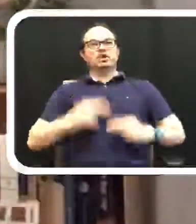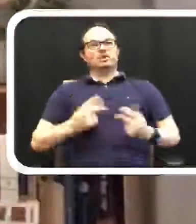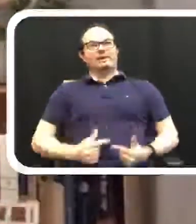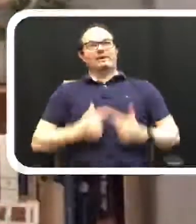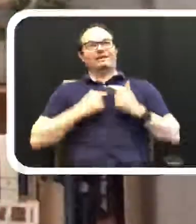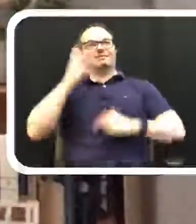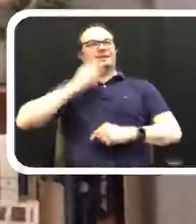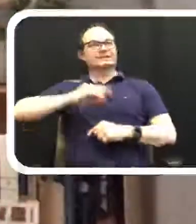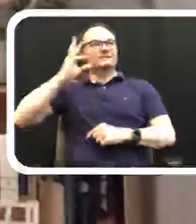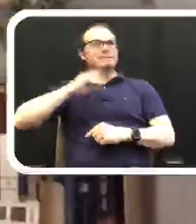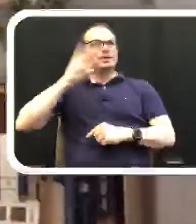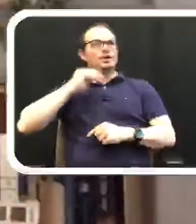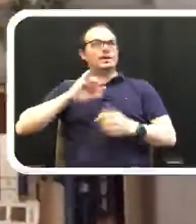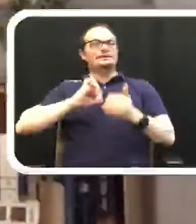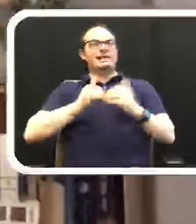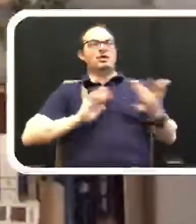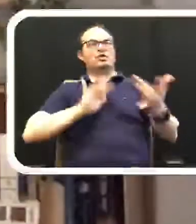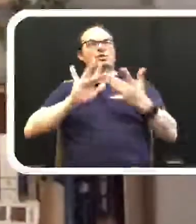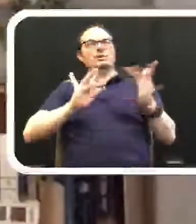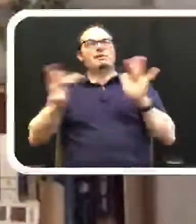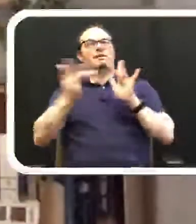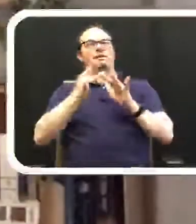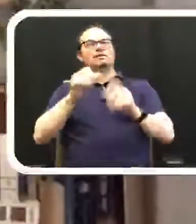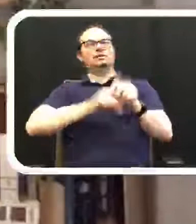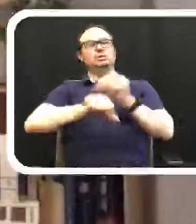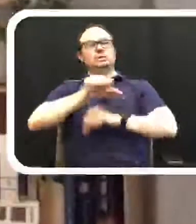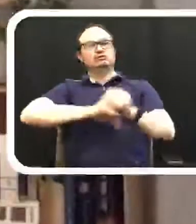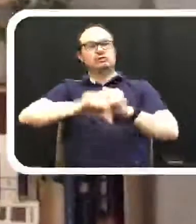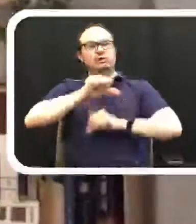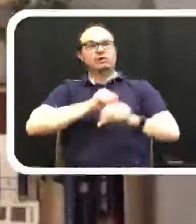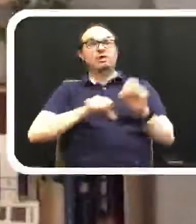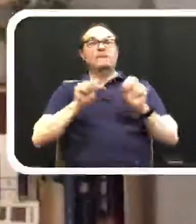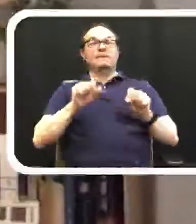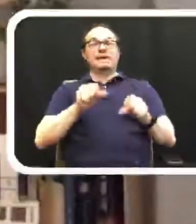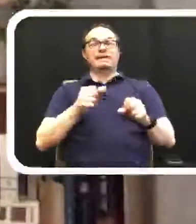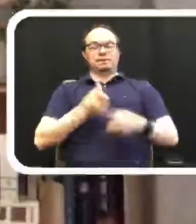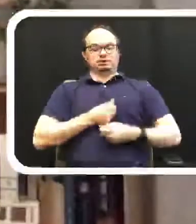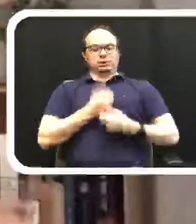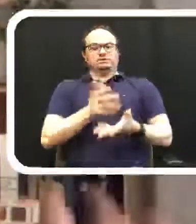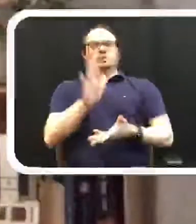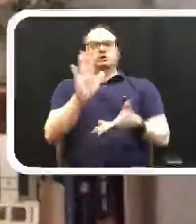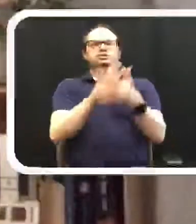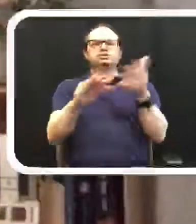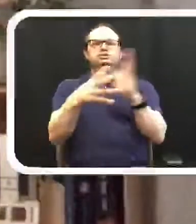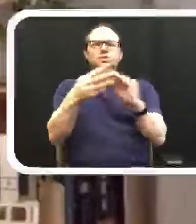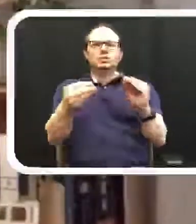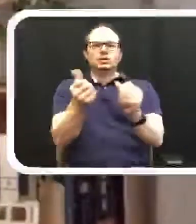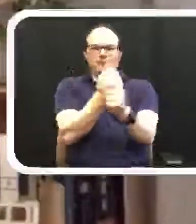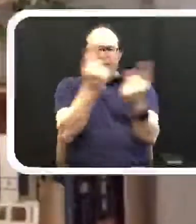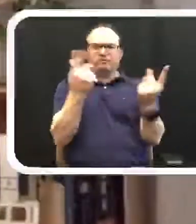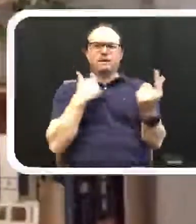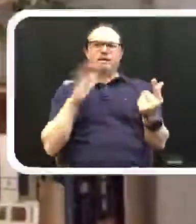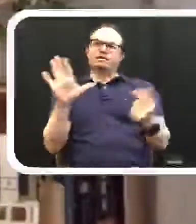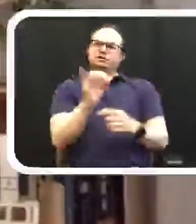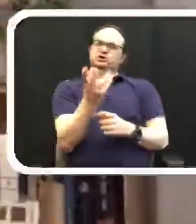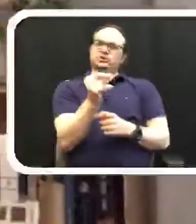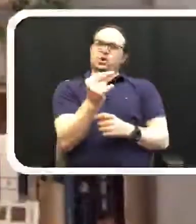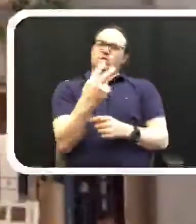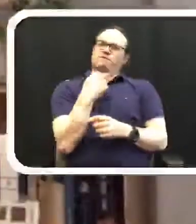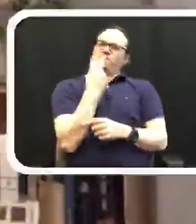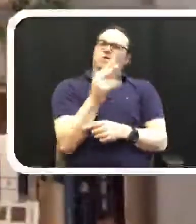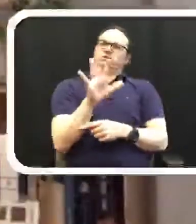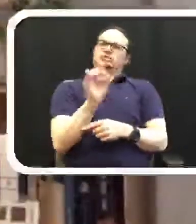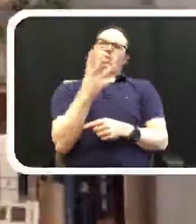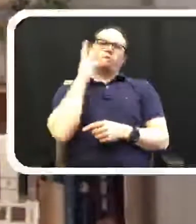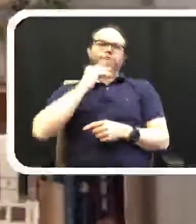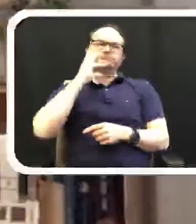connects us to one another, and being able to tell our stories. Everyone has a voice, but being able to tell our